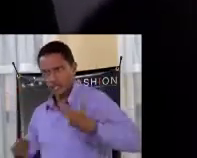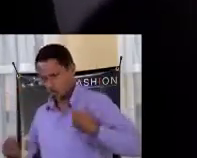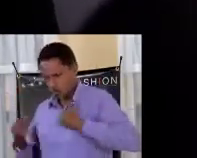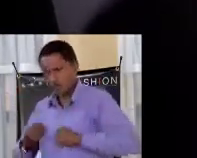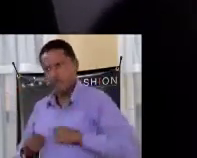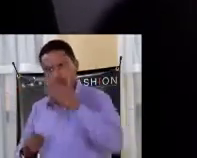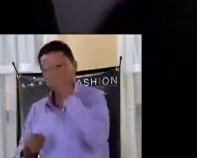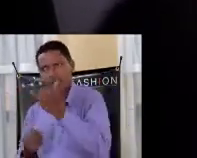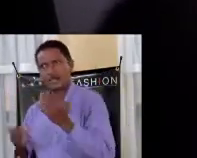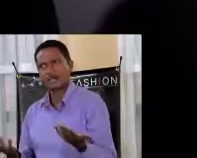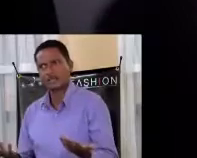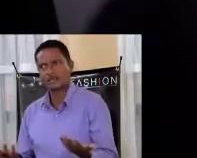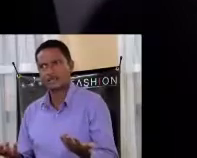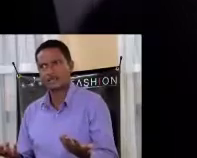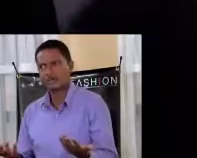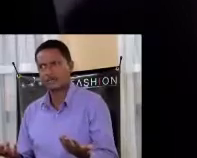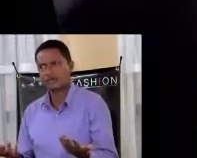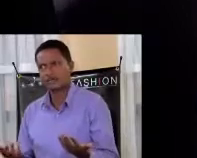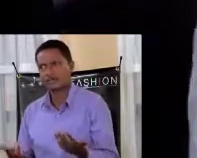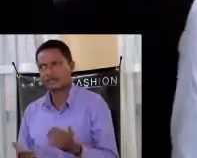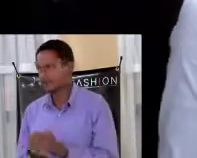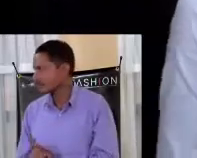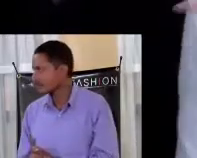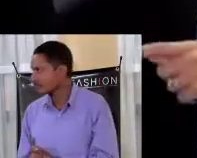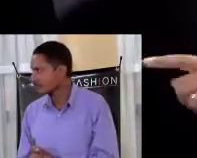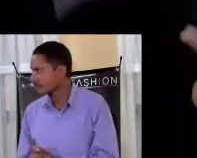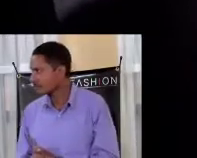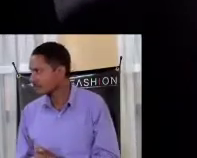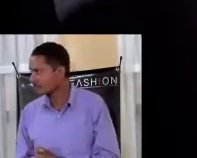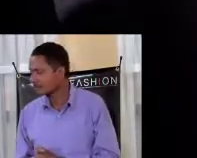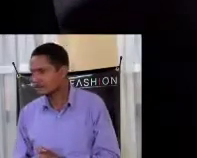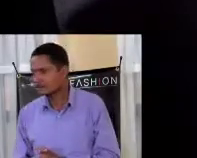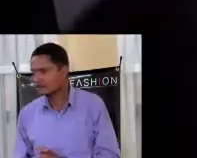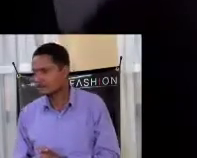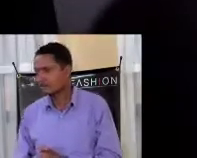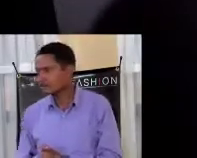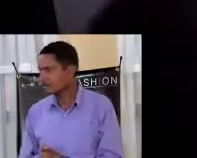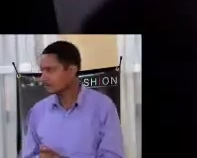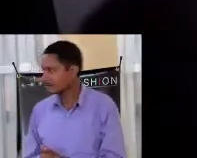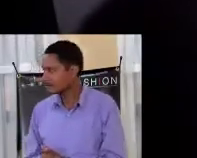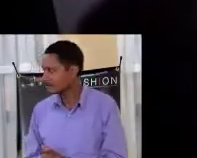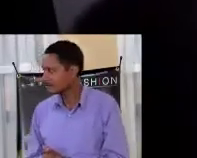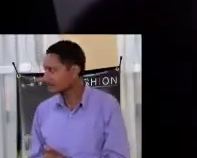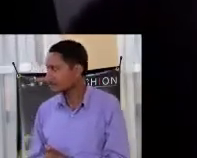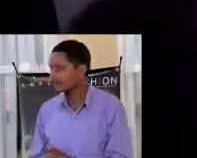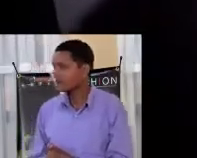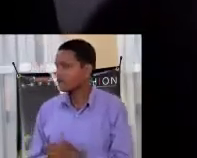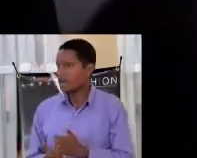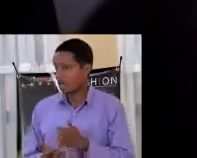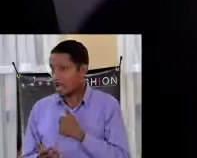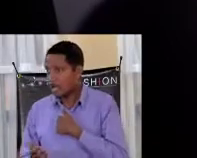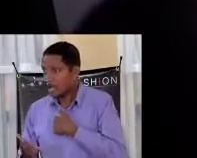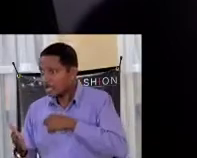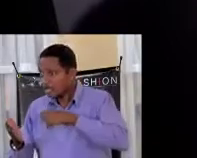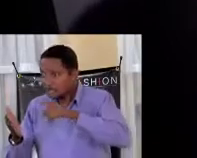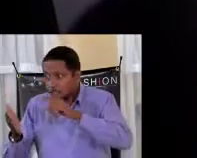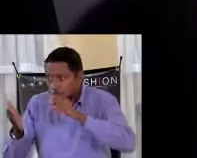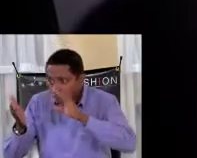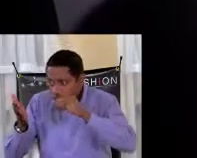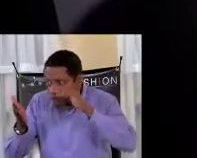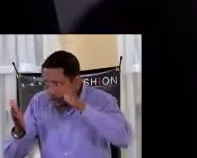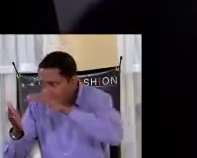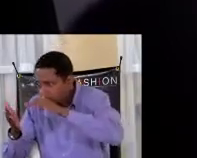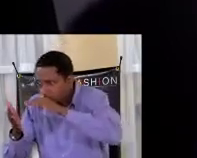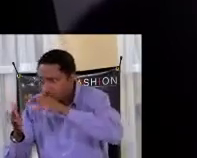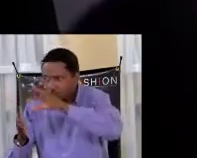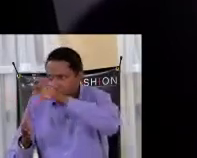first of all, I probably only know 5 people, and that's people on the panel, right? And I do a lot of research in terms of trying to find designers.